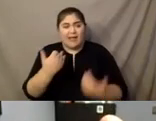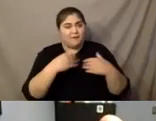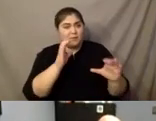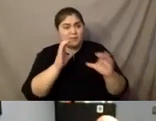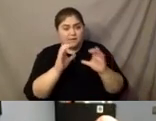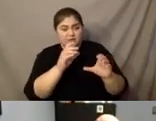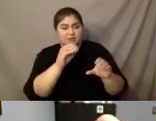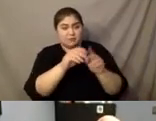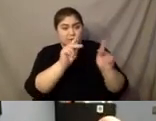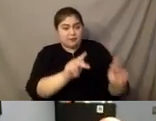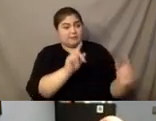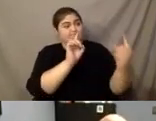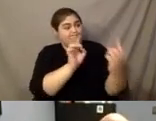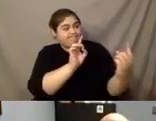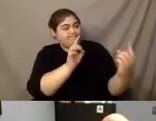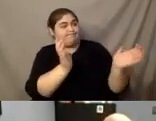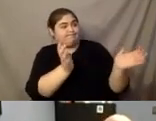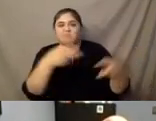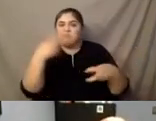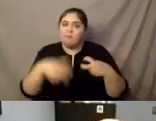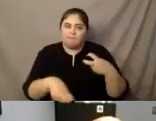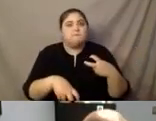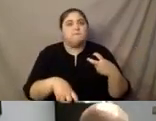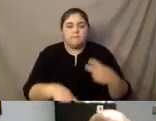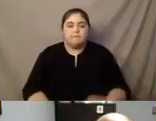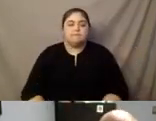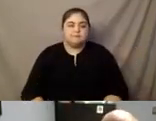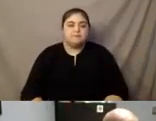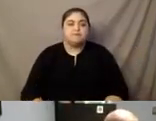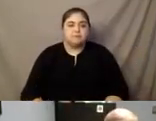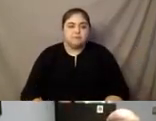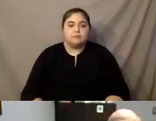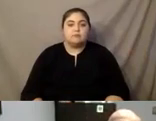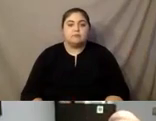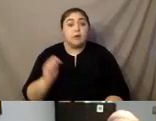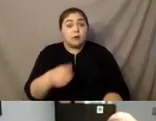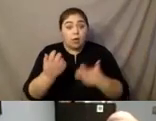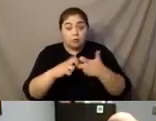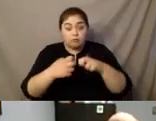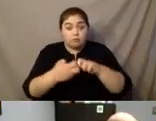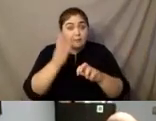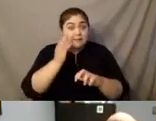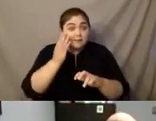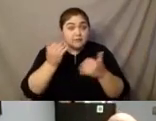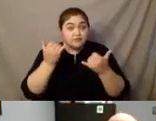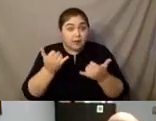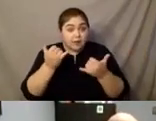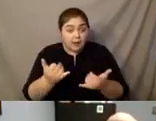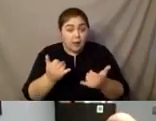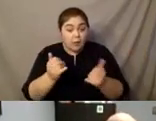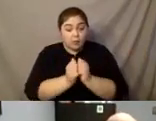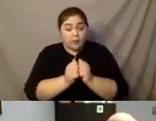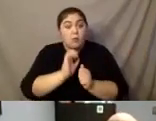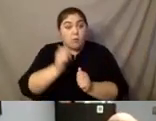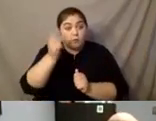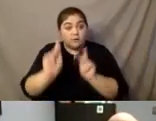been tough. And then one of the issues that we've encountered as well, and again, particularly with elderly victims, is what's called